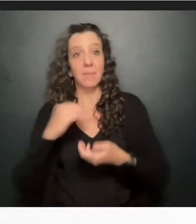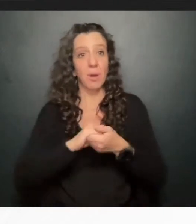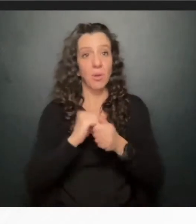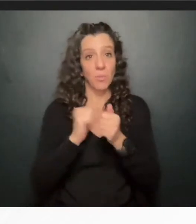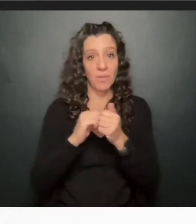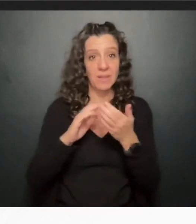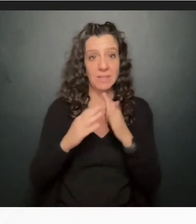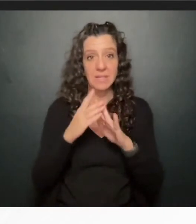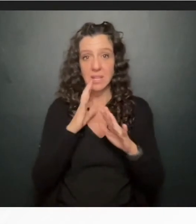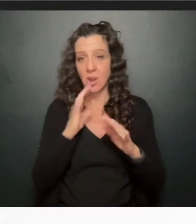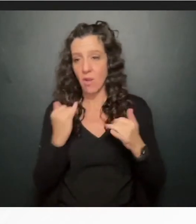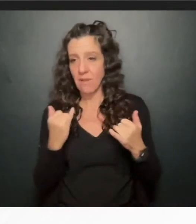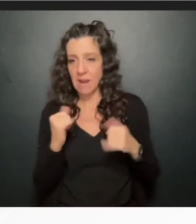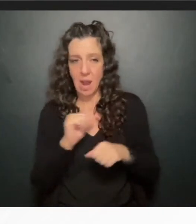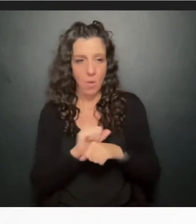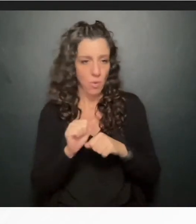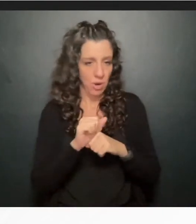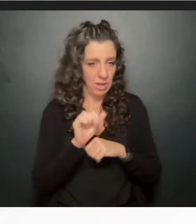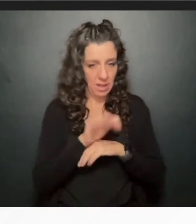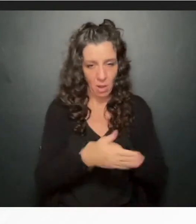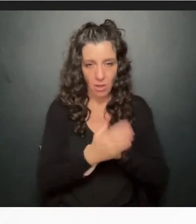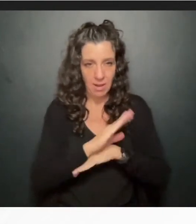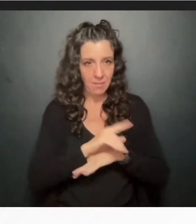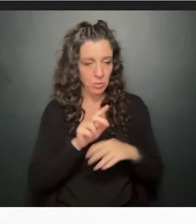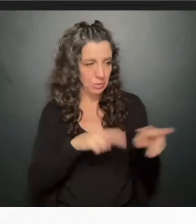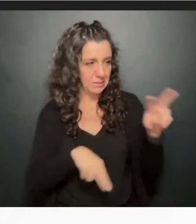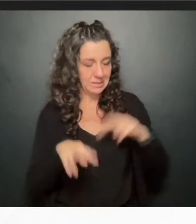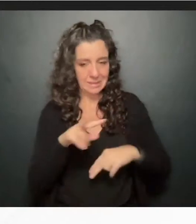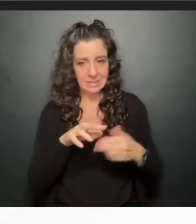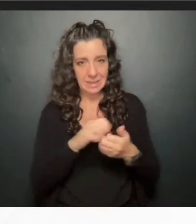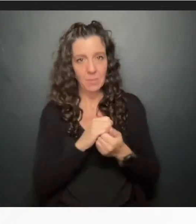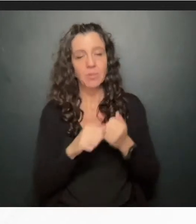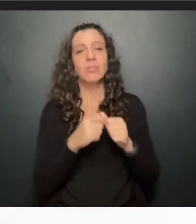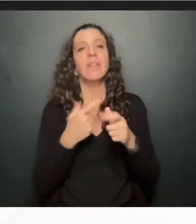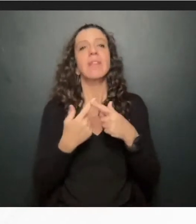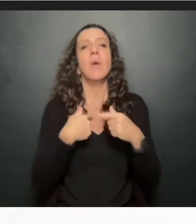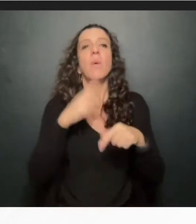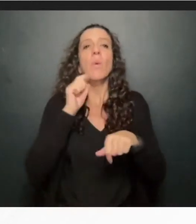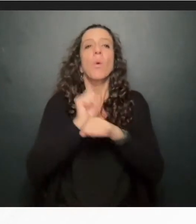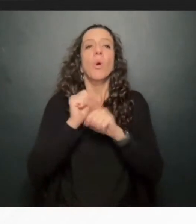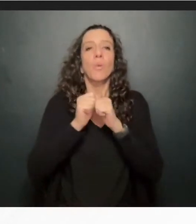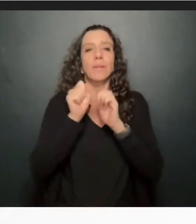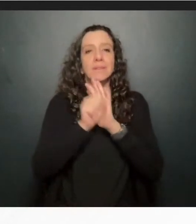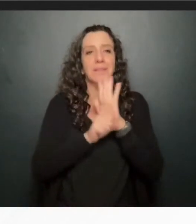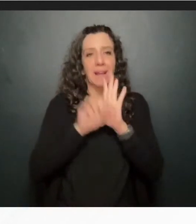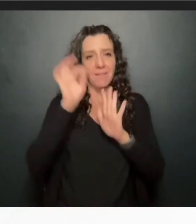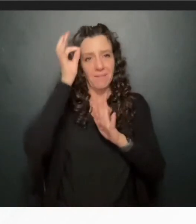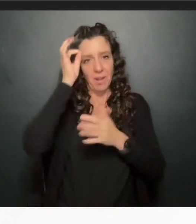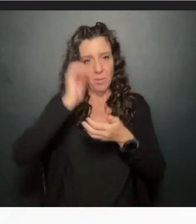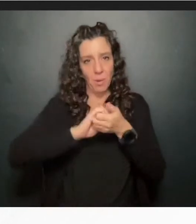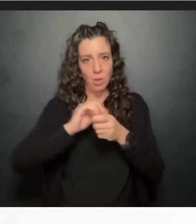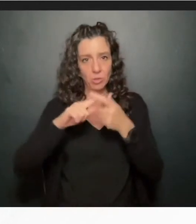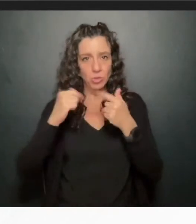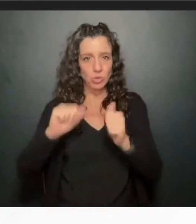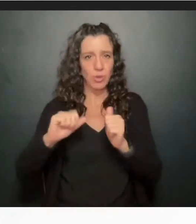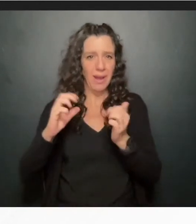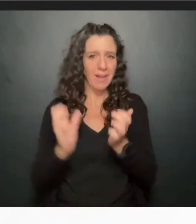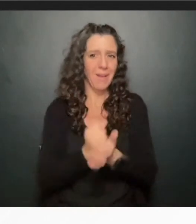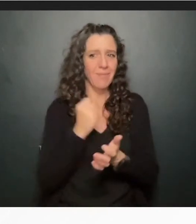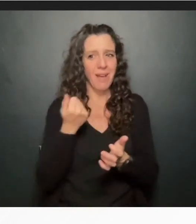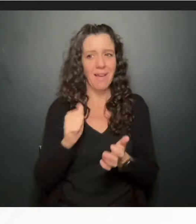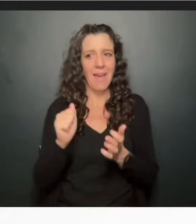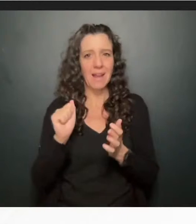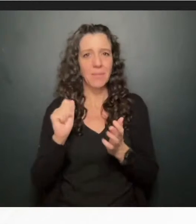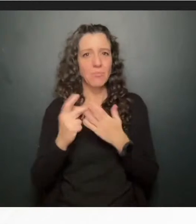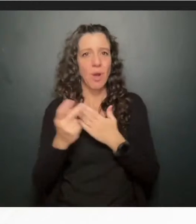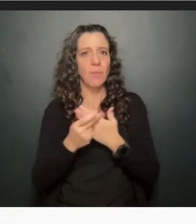to assess the damages, and then we'll work with our state and federal partners to unlock any programs that we would be eligible for. So